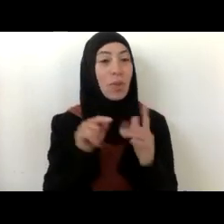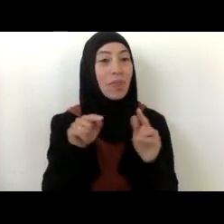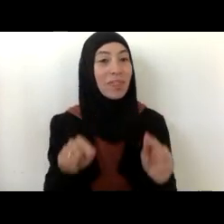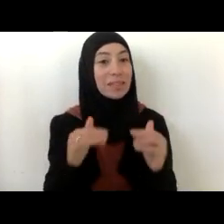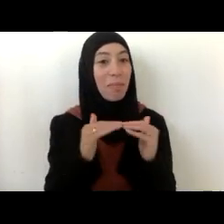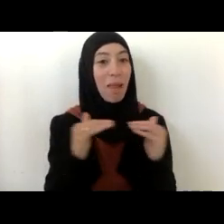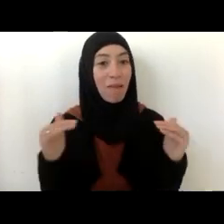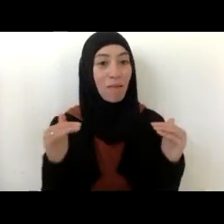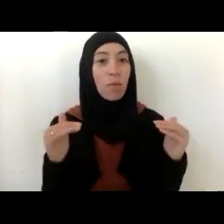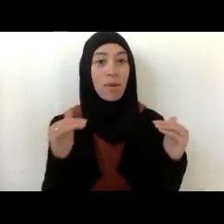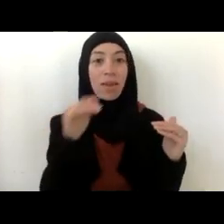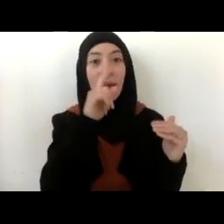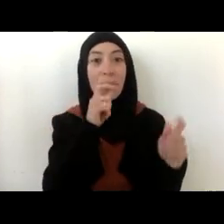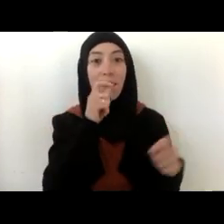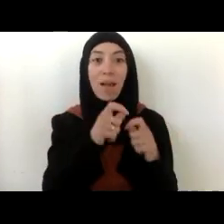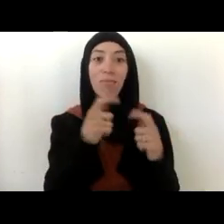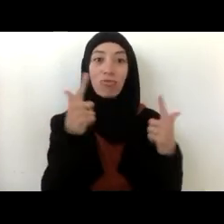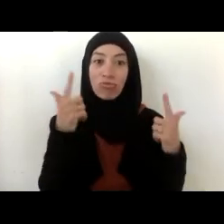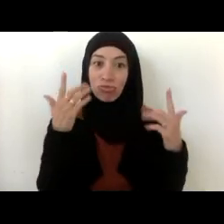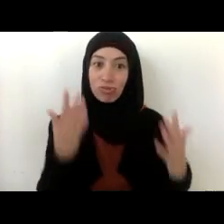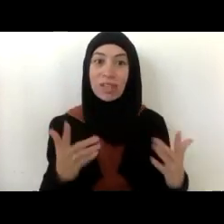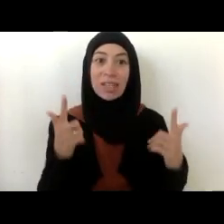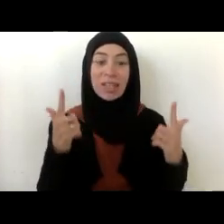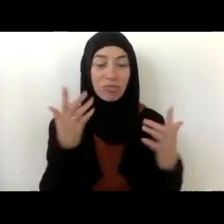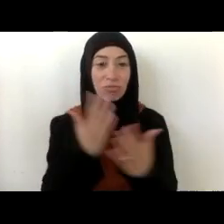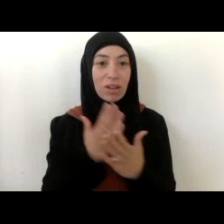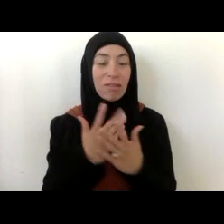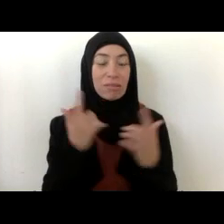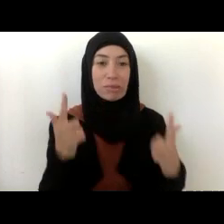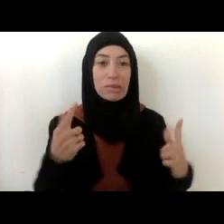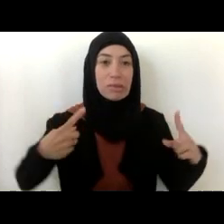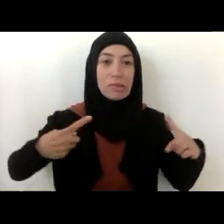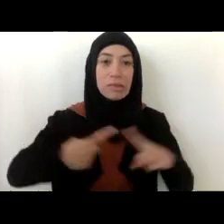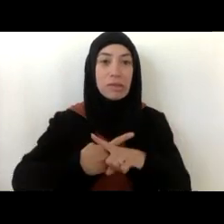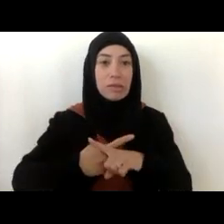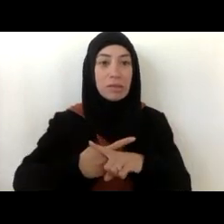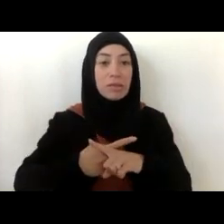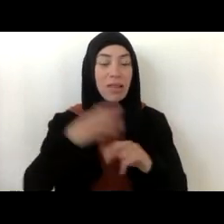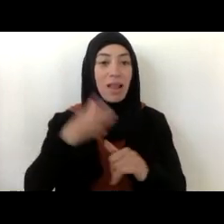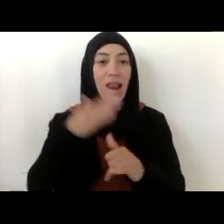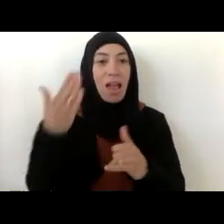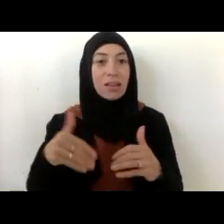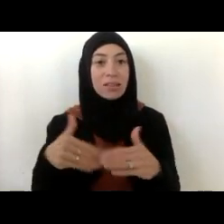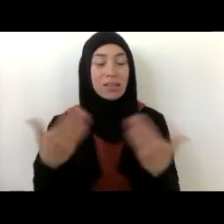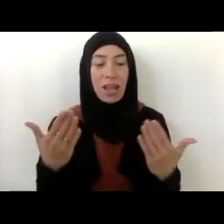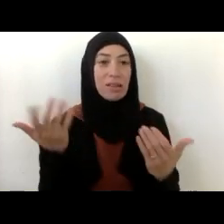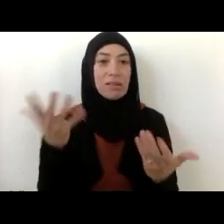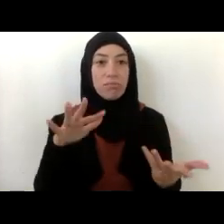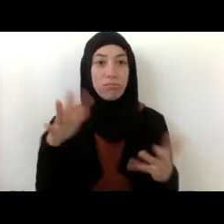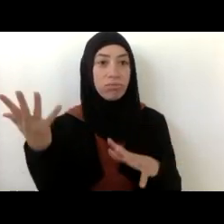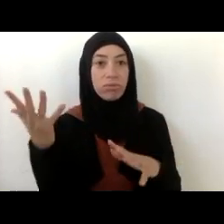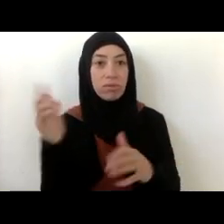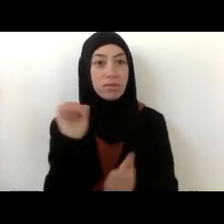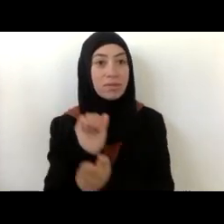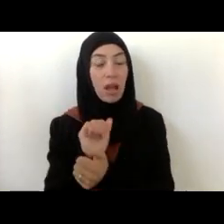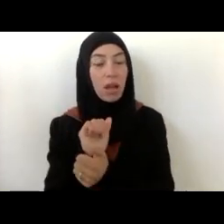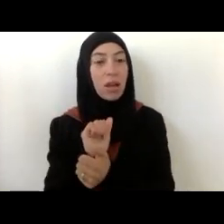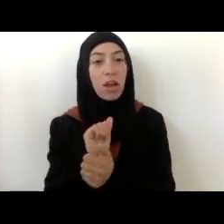get really clogged up, particularly in that last day leading up to 5 o'clock.